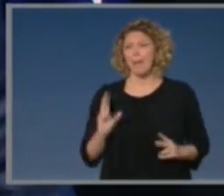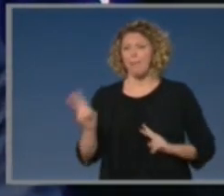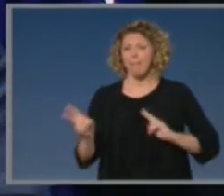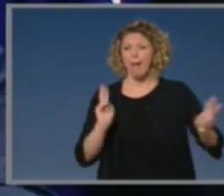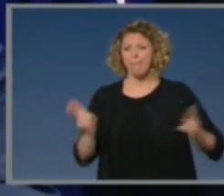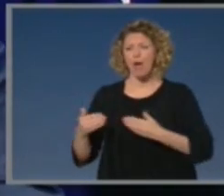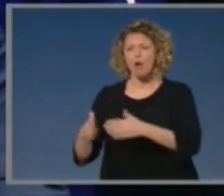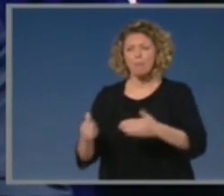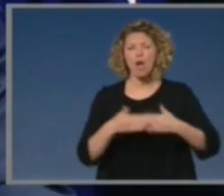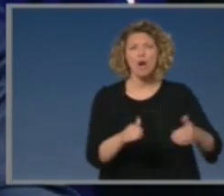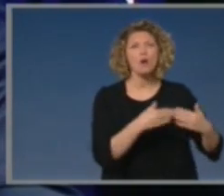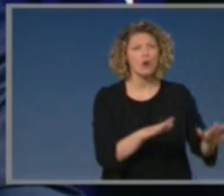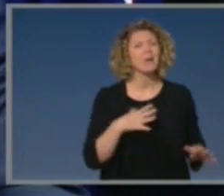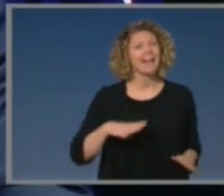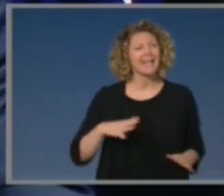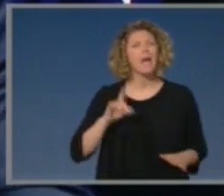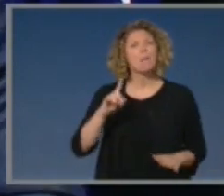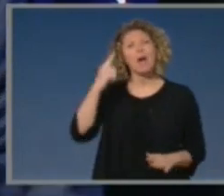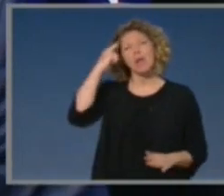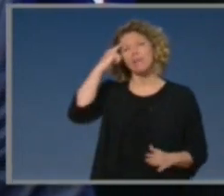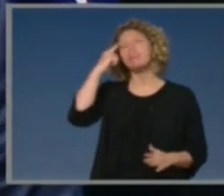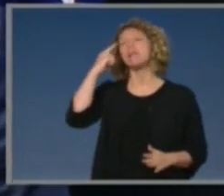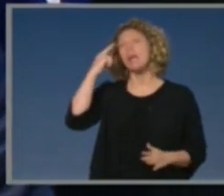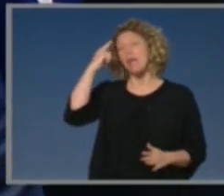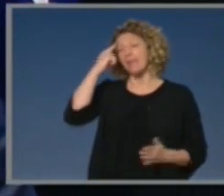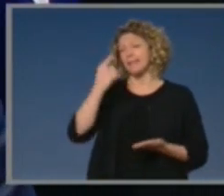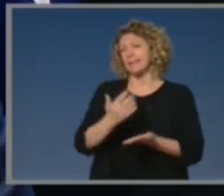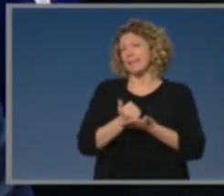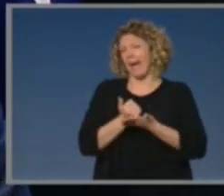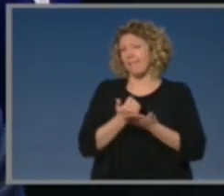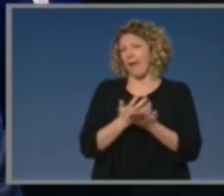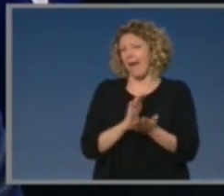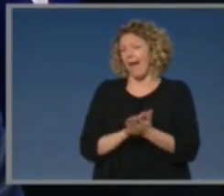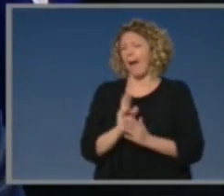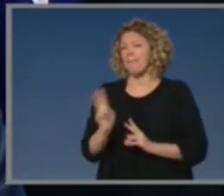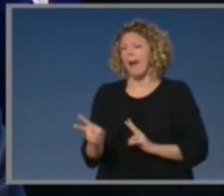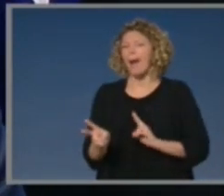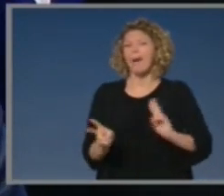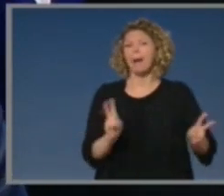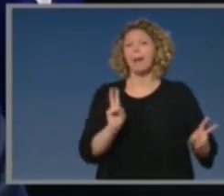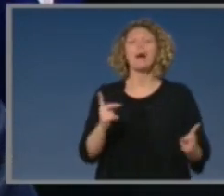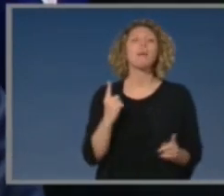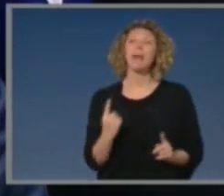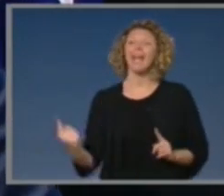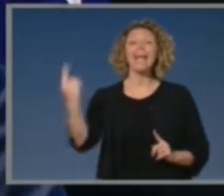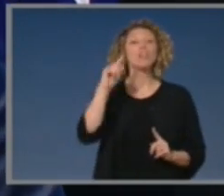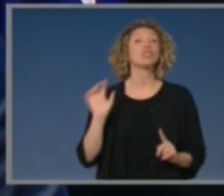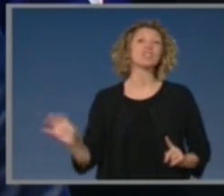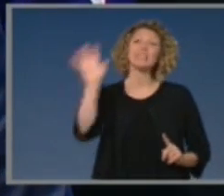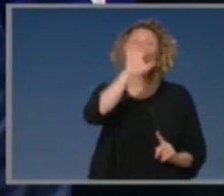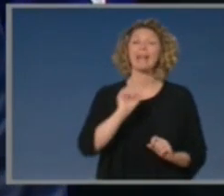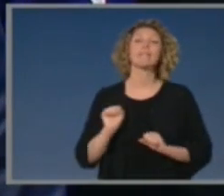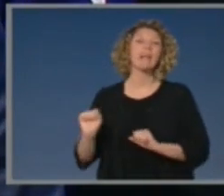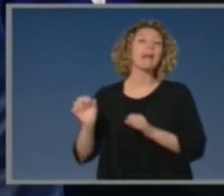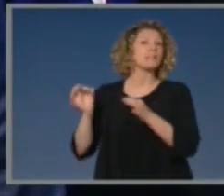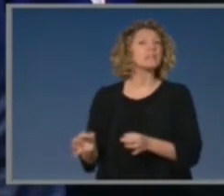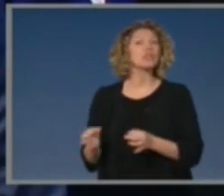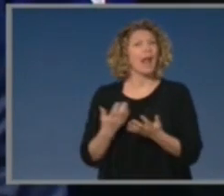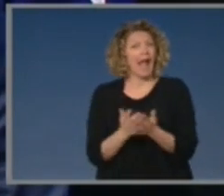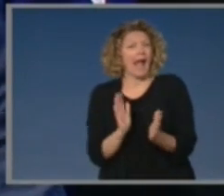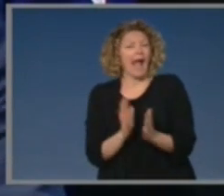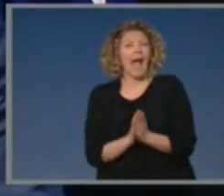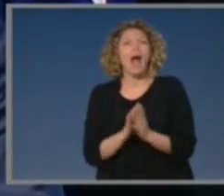them forward safely. Ultimately, they will be decisions that will be taken by the states and territories, and I look forward to outlining a framework later